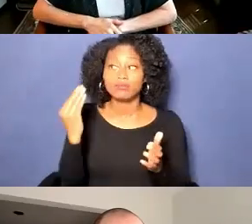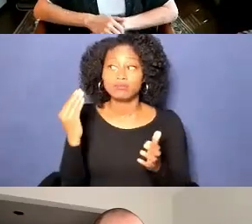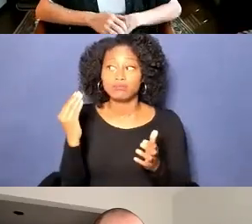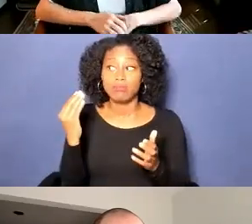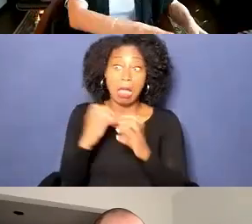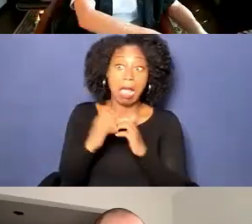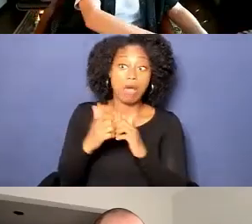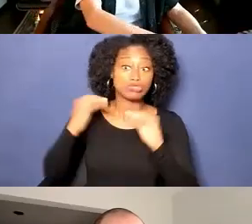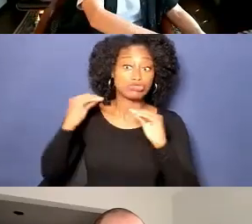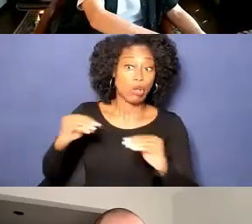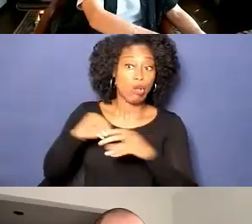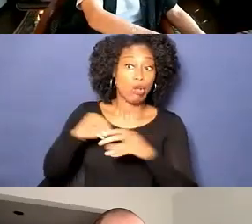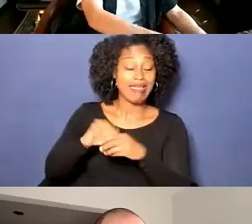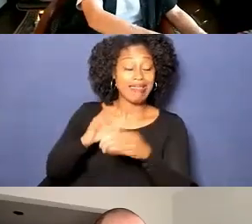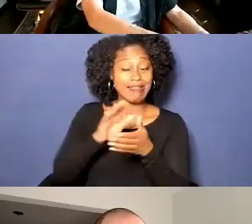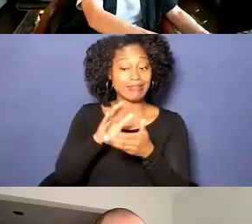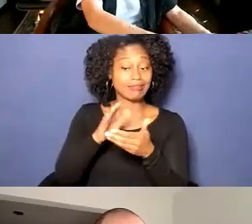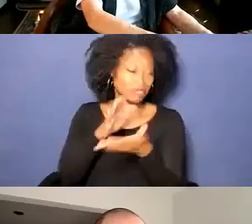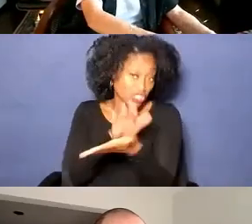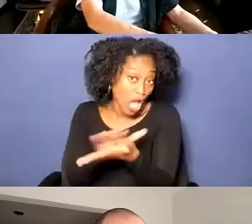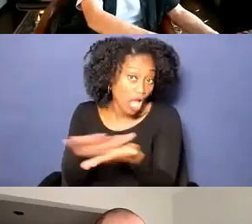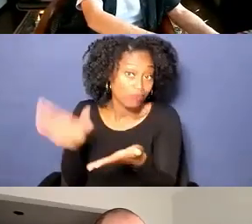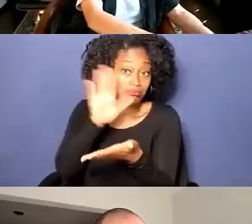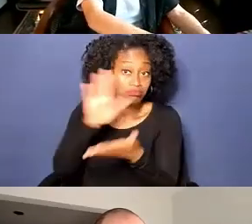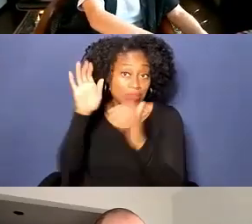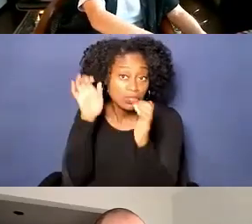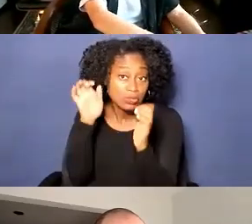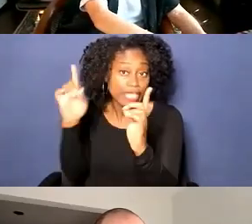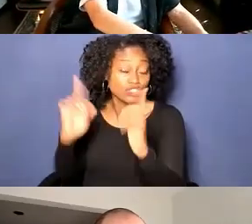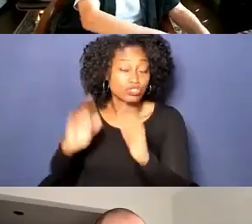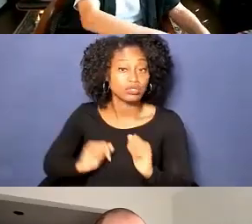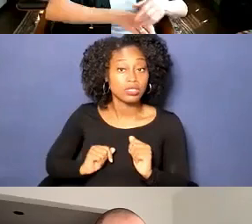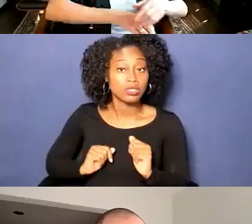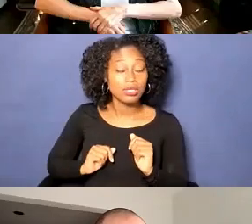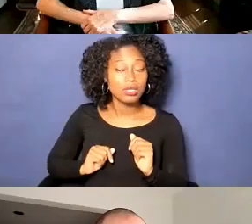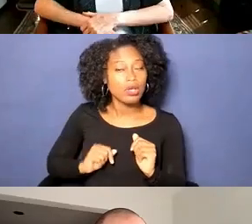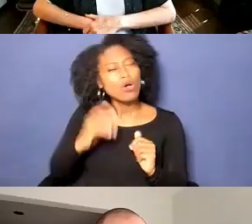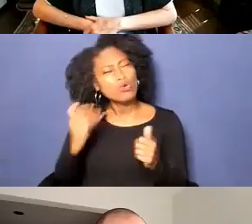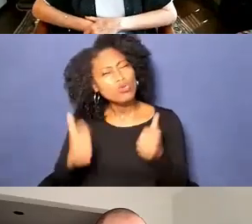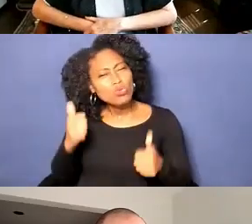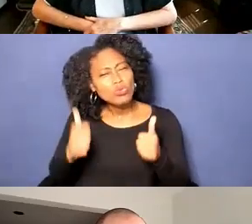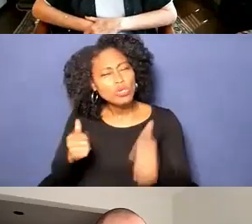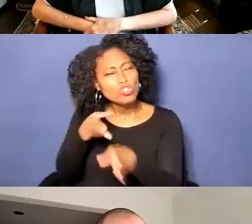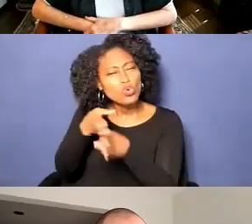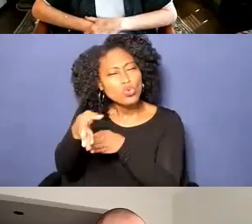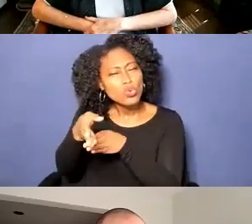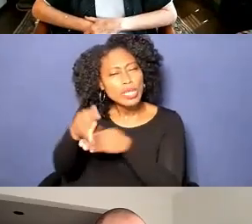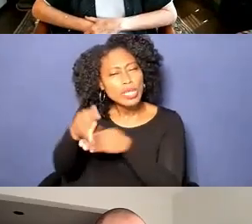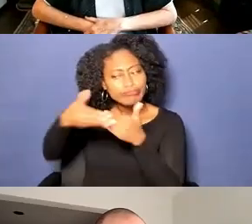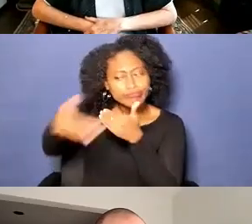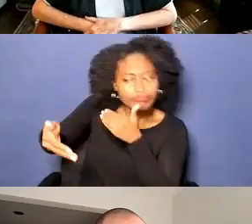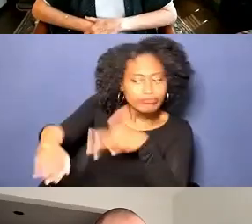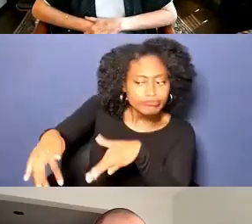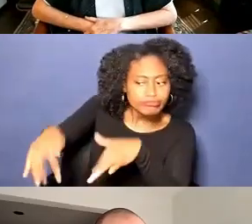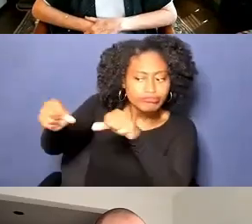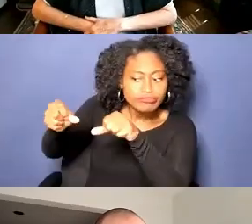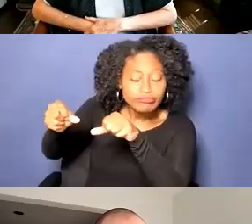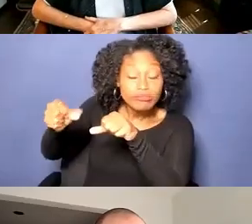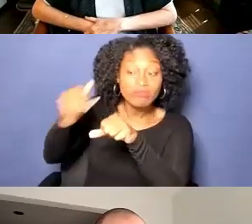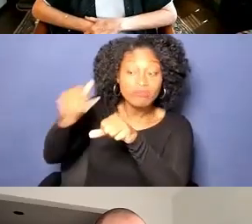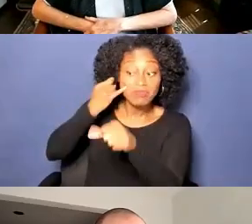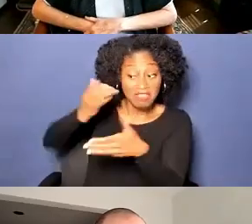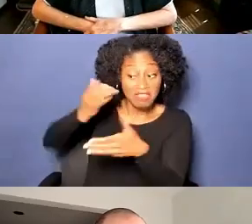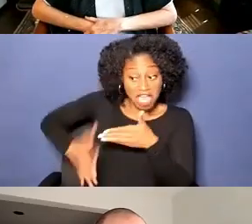in post-secondary education, and then what kinds of careers people take after completing